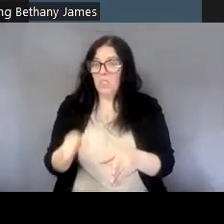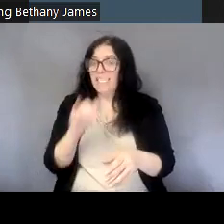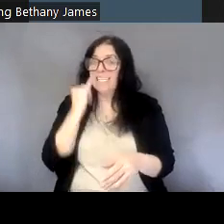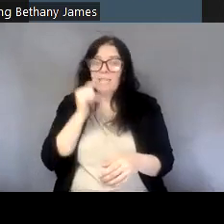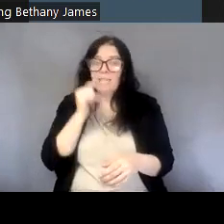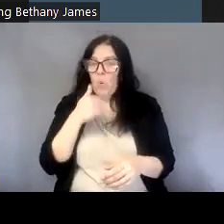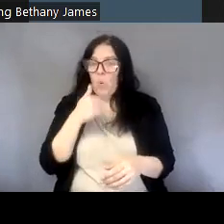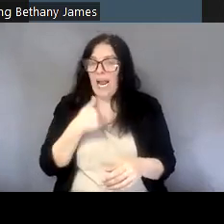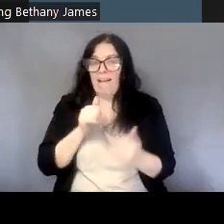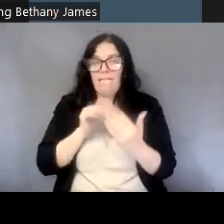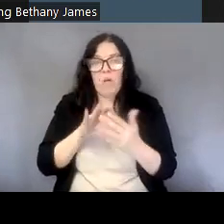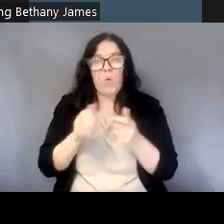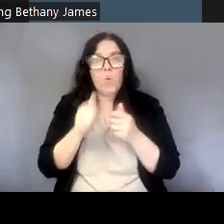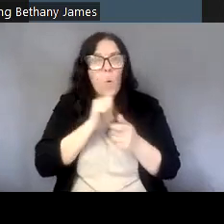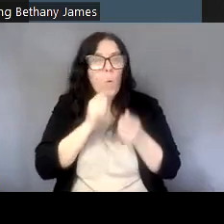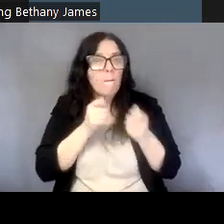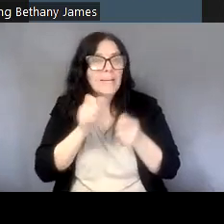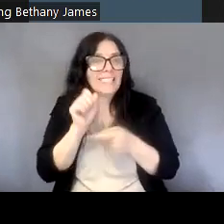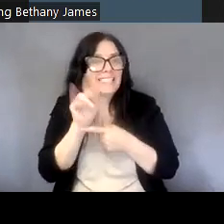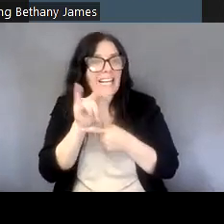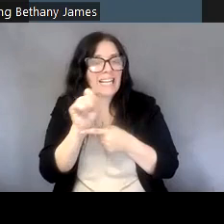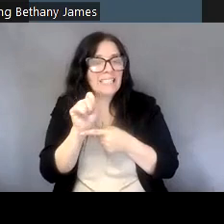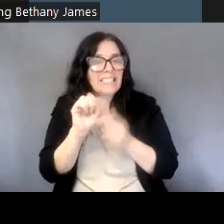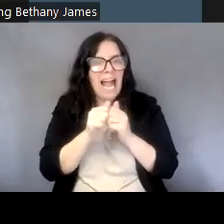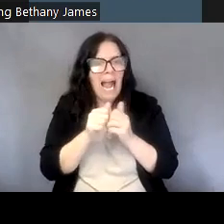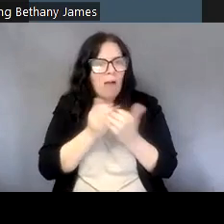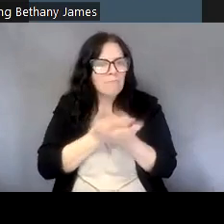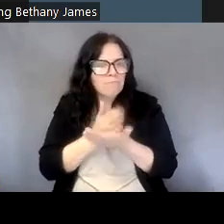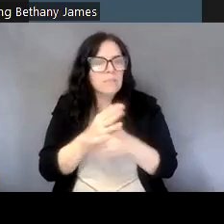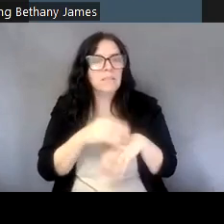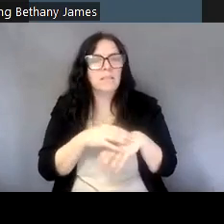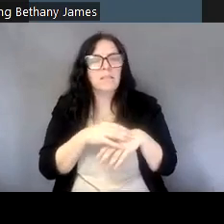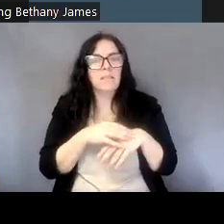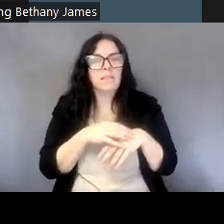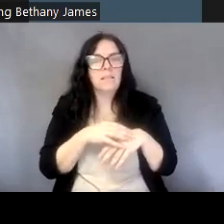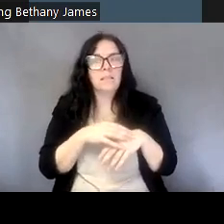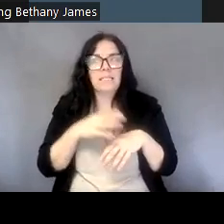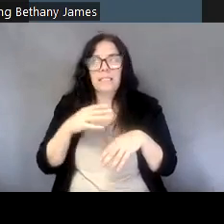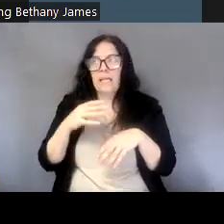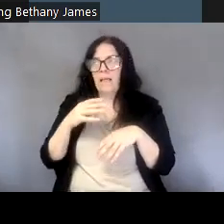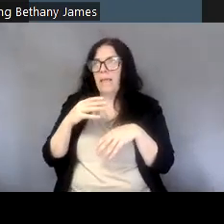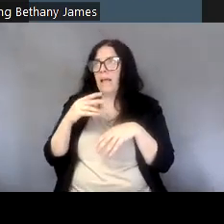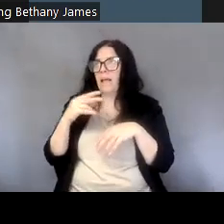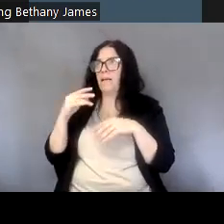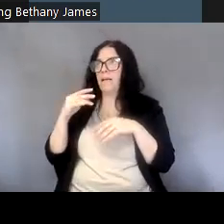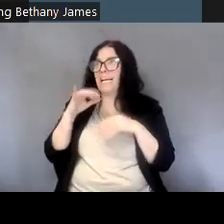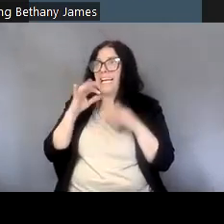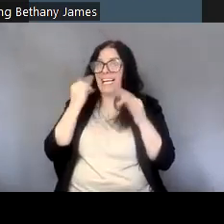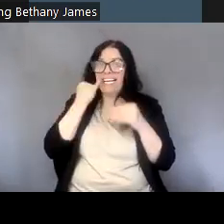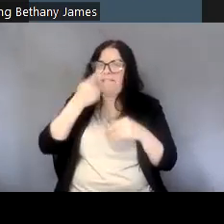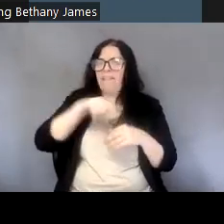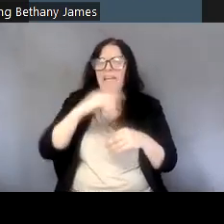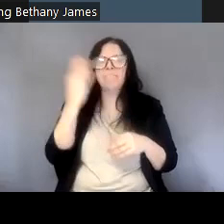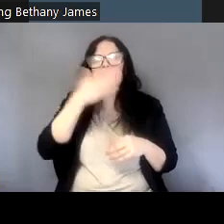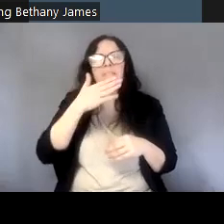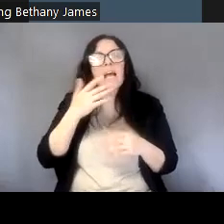coping skills, if we don't understand how their adversity or trauma is affecting their ability to